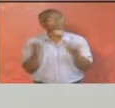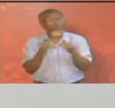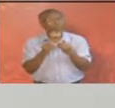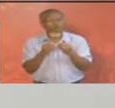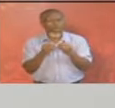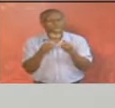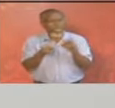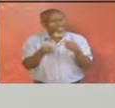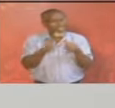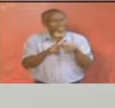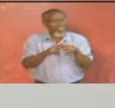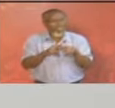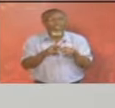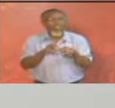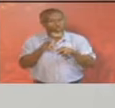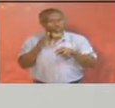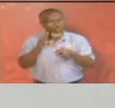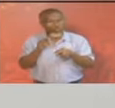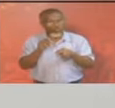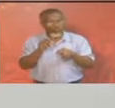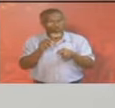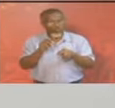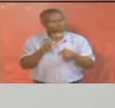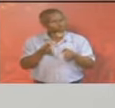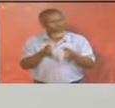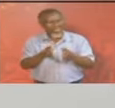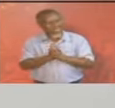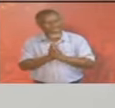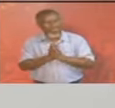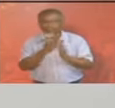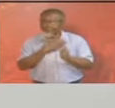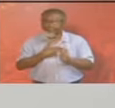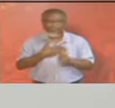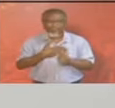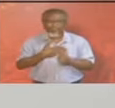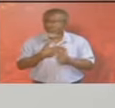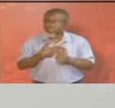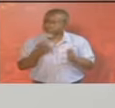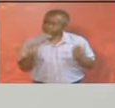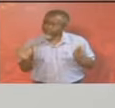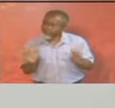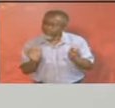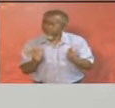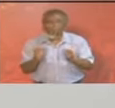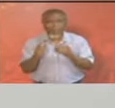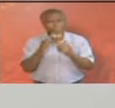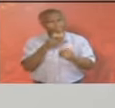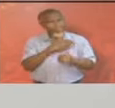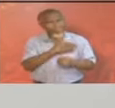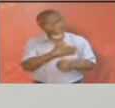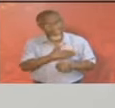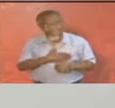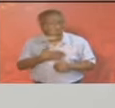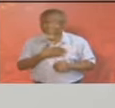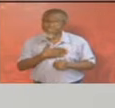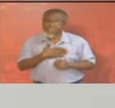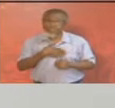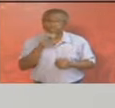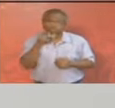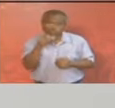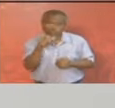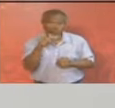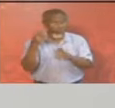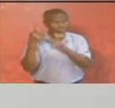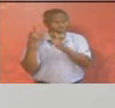system, we do want to encourage very strongly the individuals who are traveling to exercise a great deal of